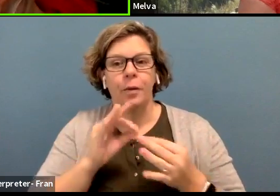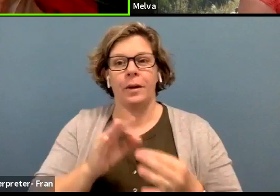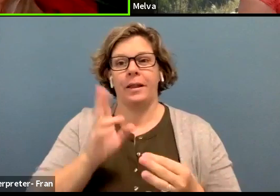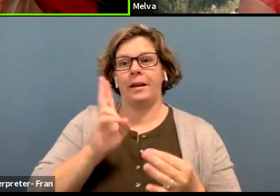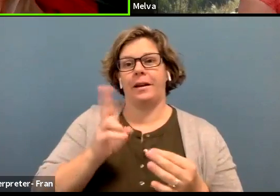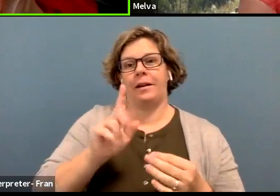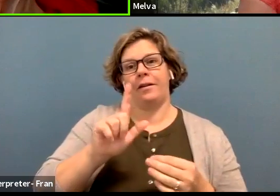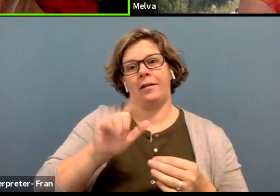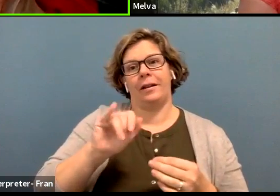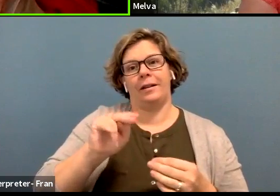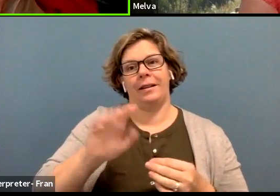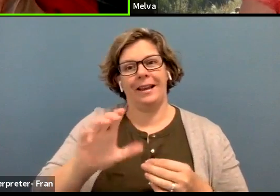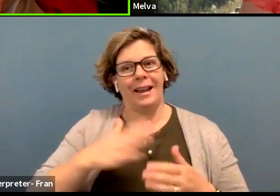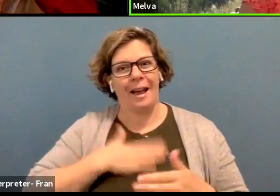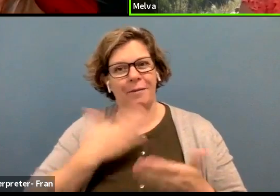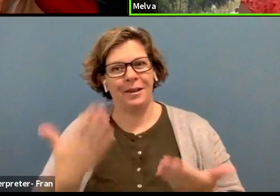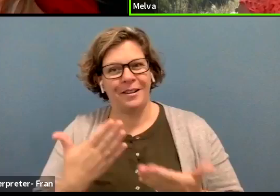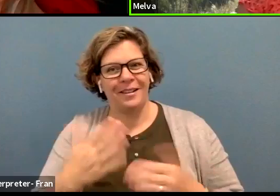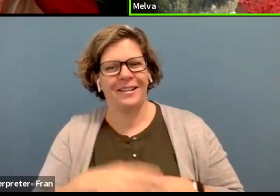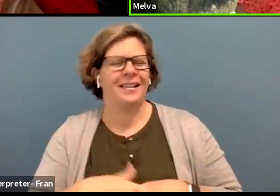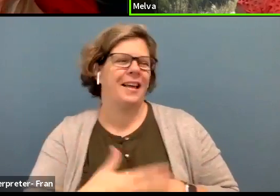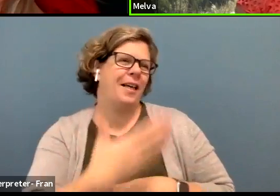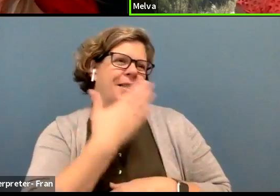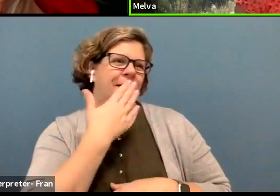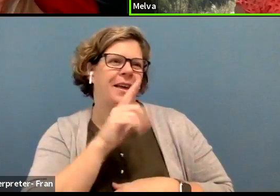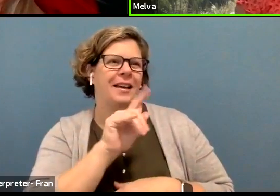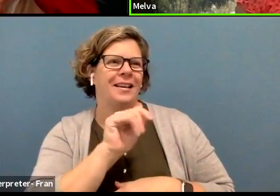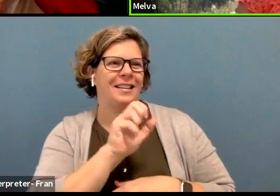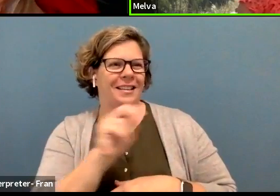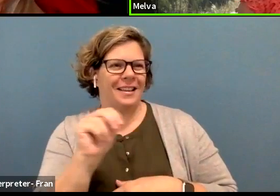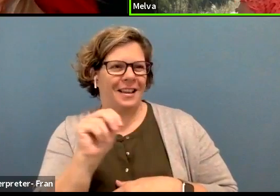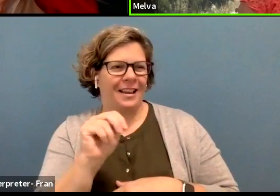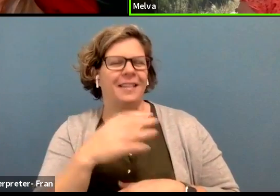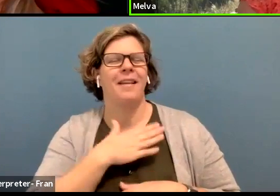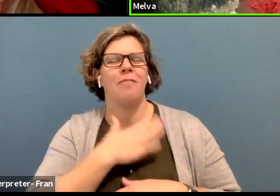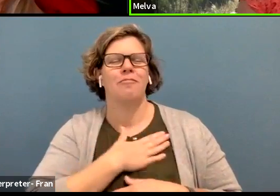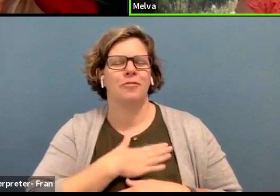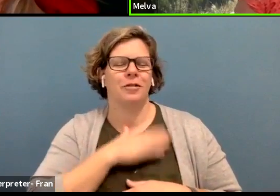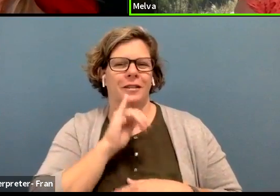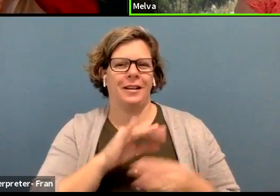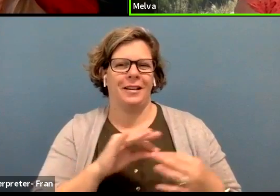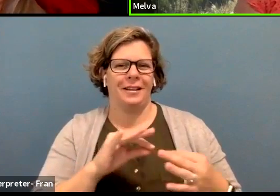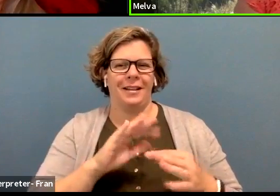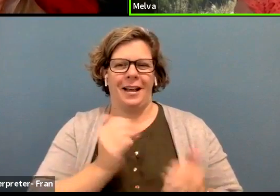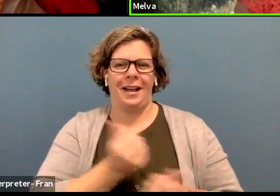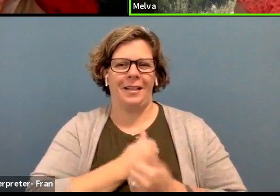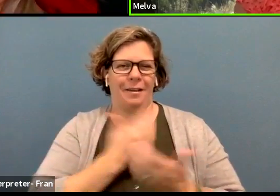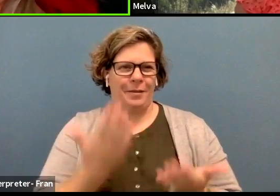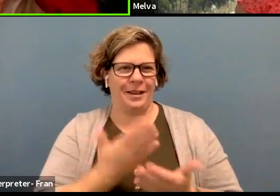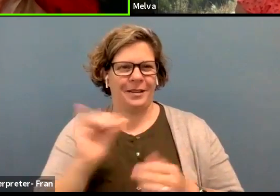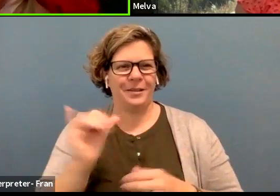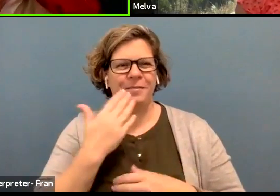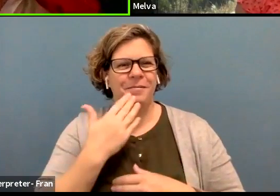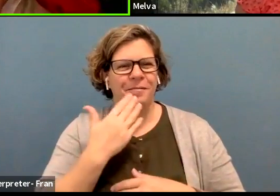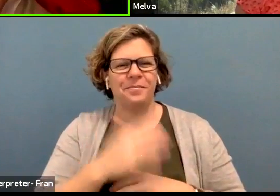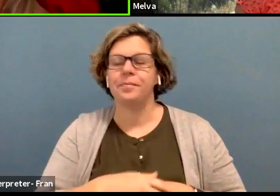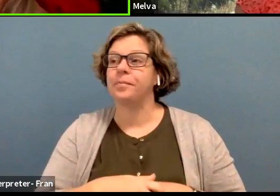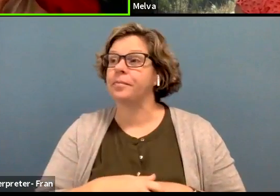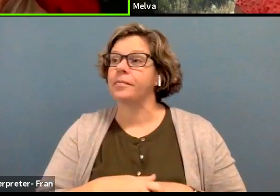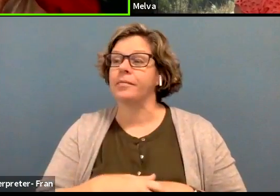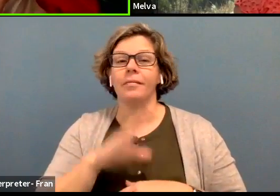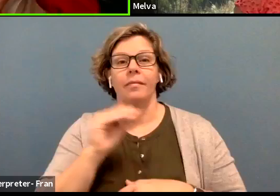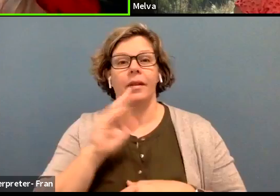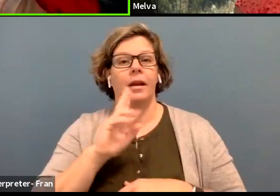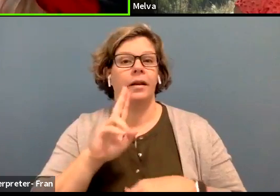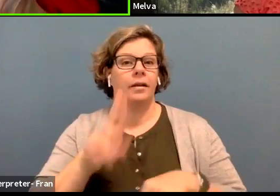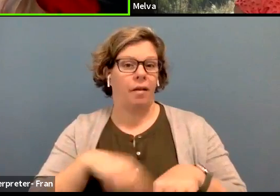We're glad to have you. Thank you, LeAnn. I appreciate it. And I love being here. Thank you. Yeah. And of